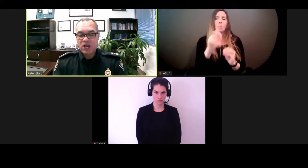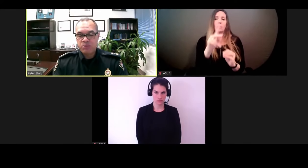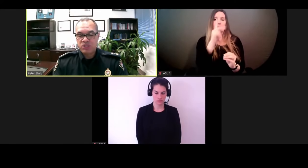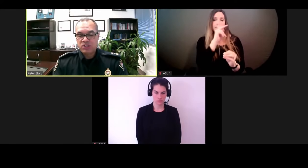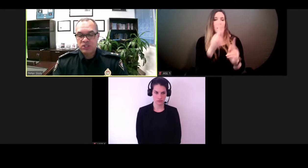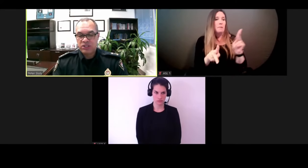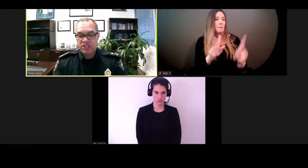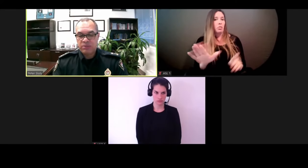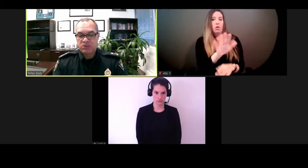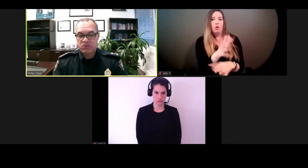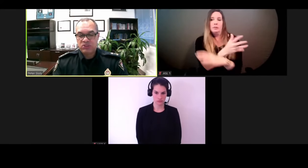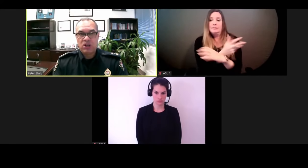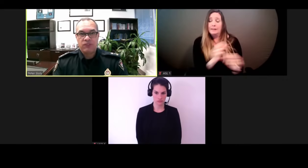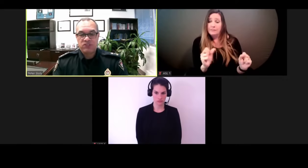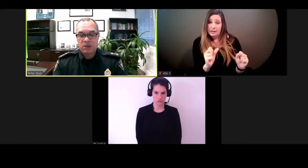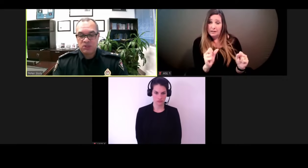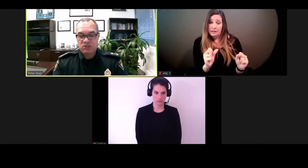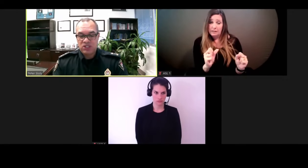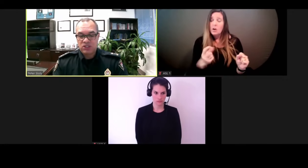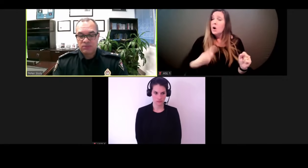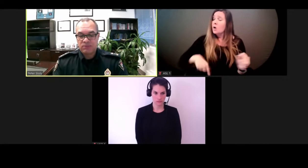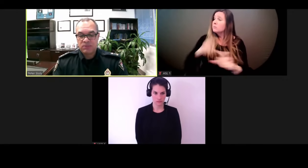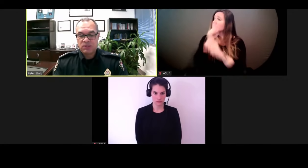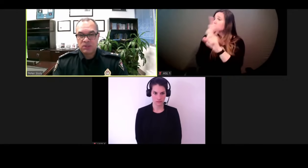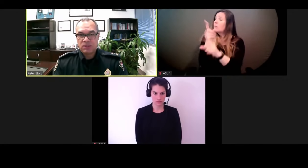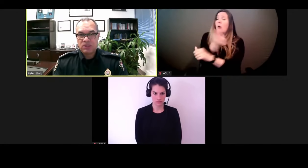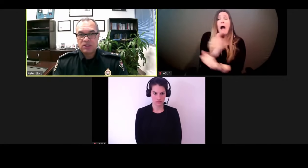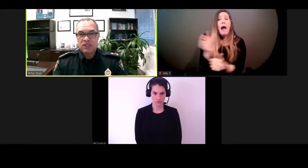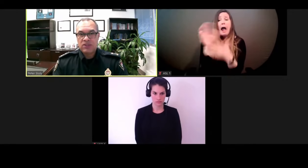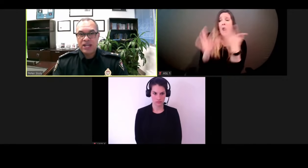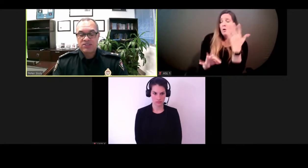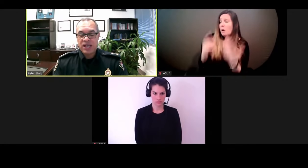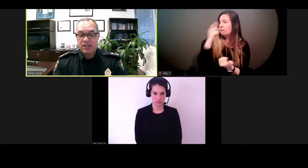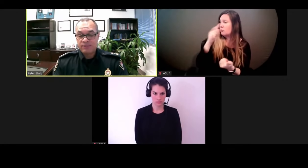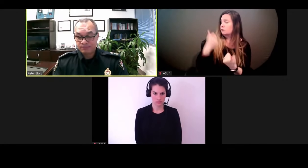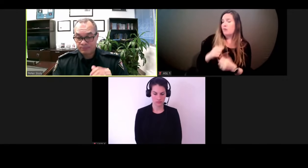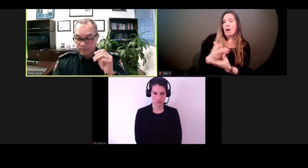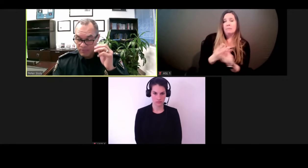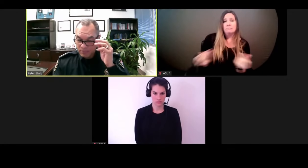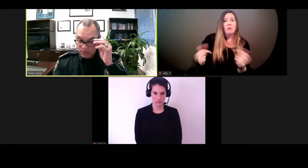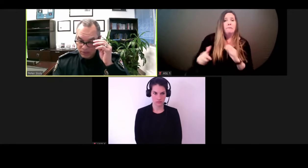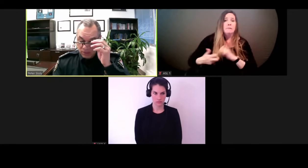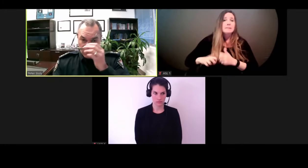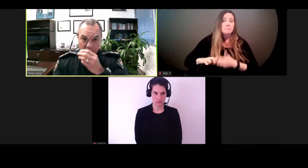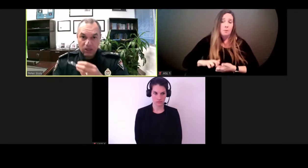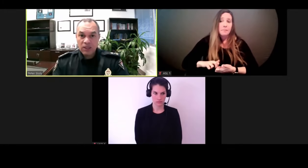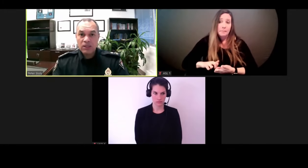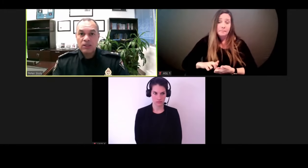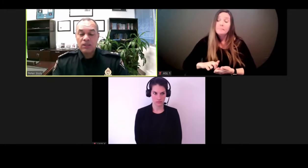Every option is on the table to resolve this demonstration. That said,